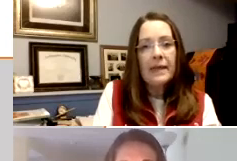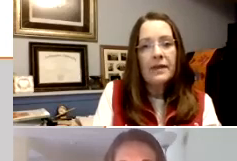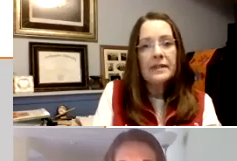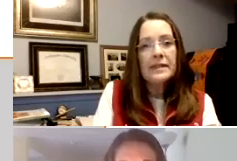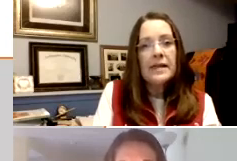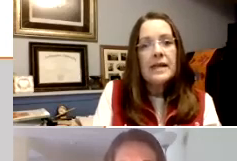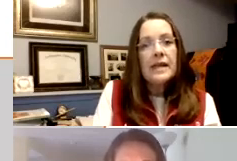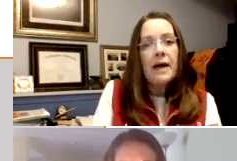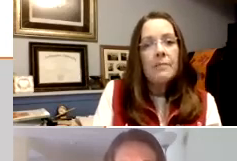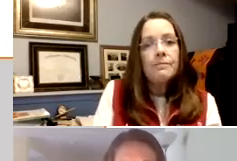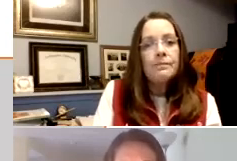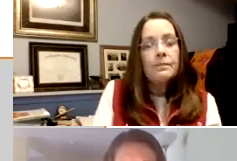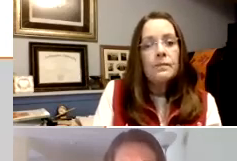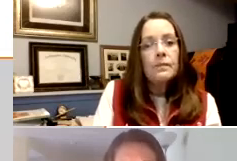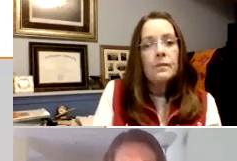now with